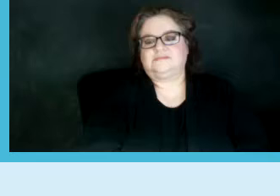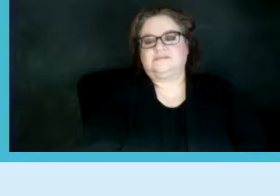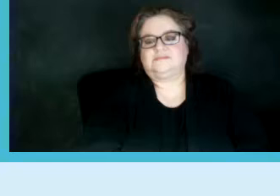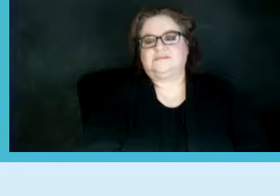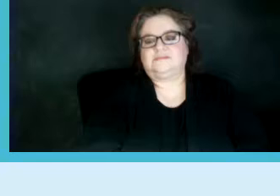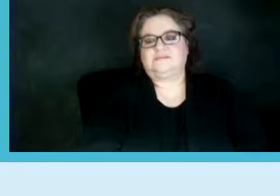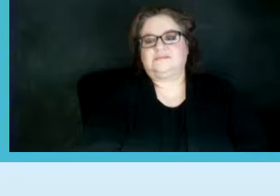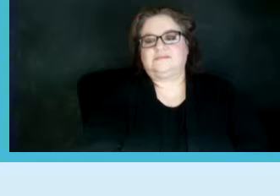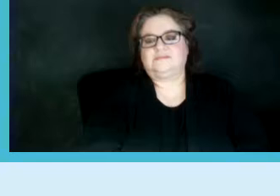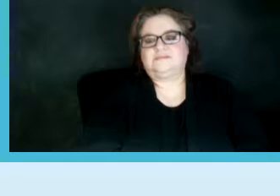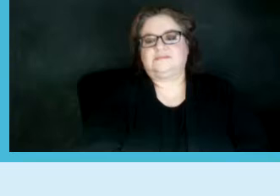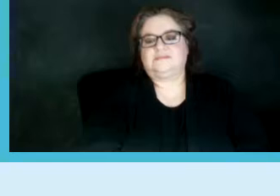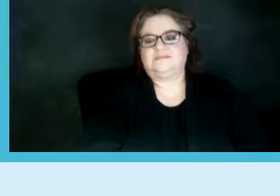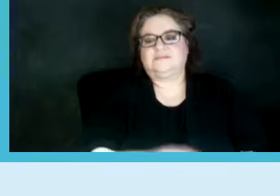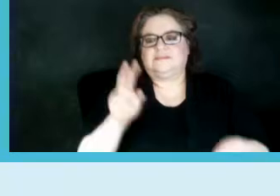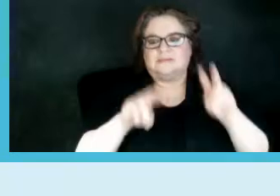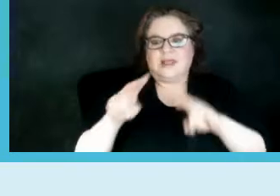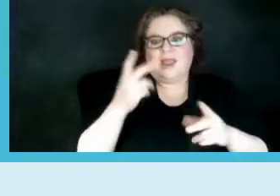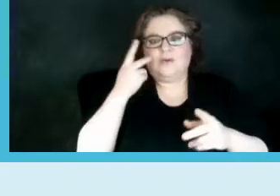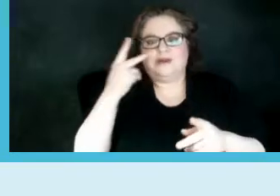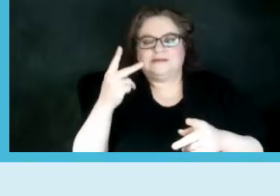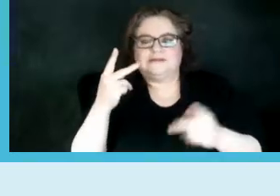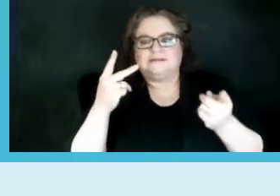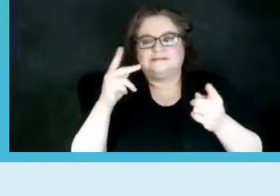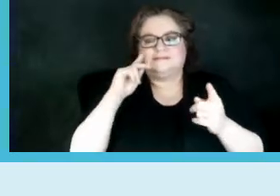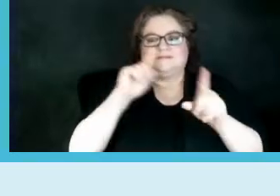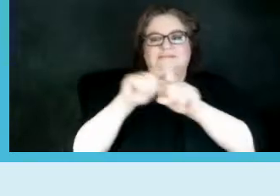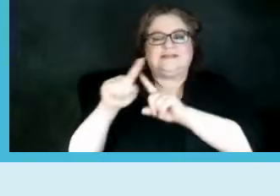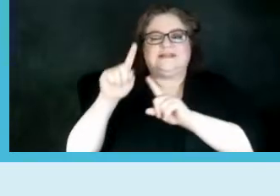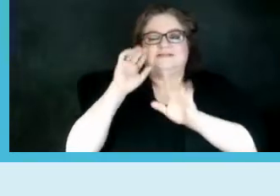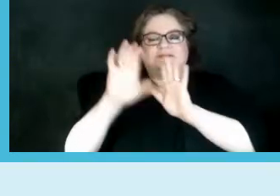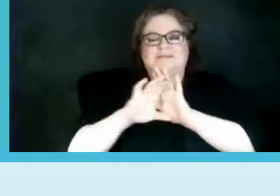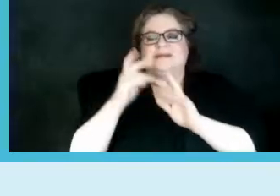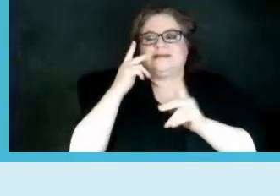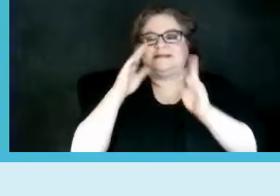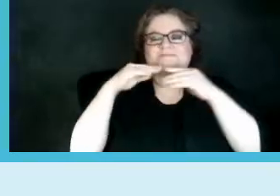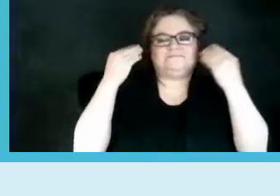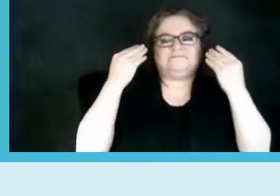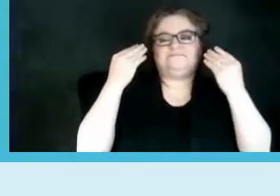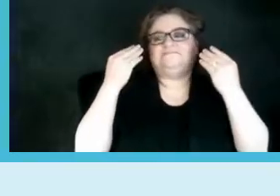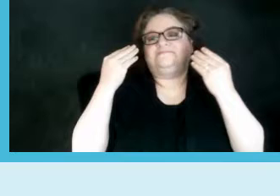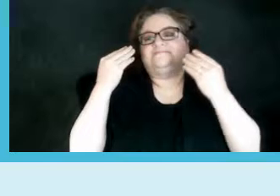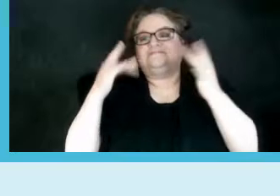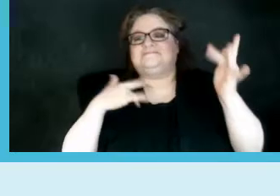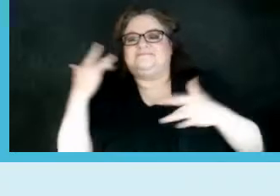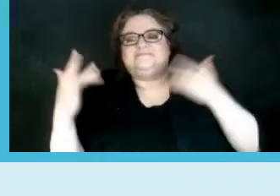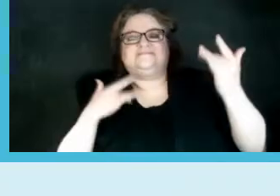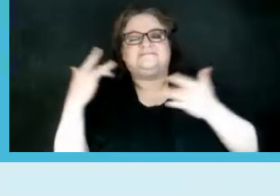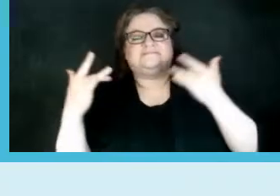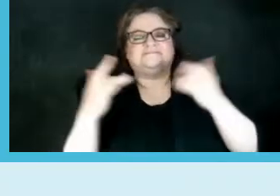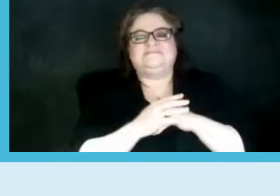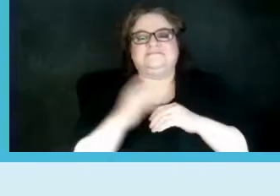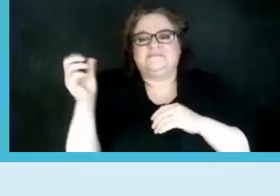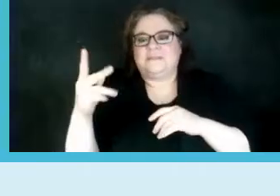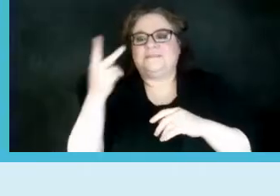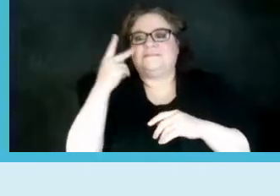Now I'm going to find the chat because I want to see all these images. Okay, I see some smiley faces, excited. Okay, I